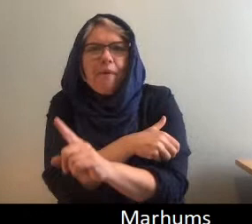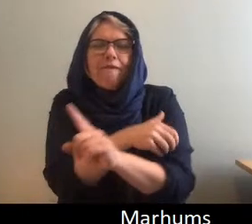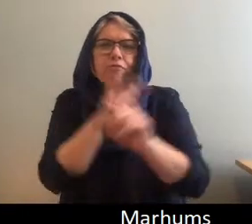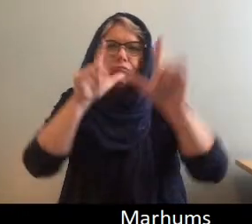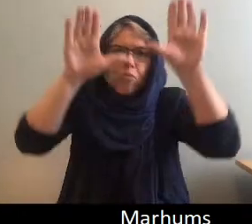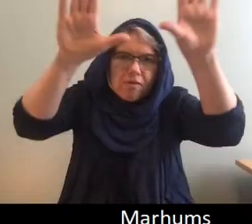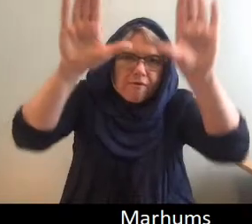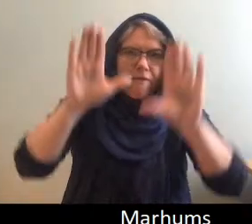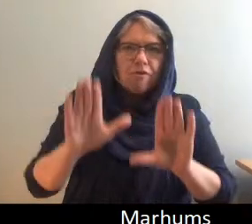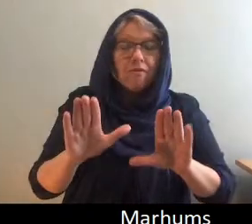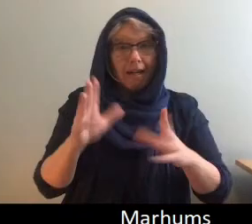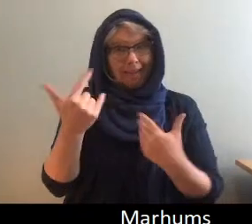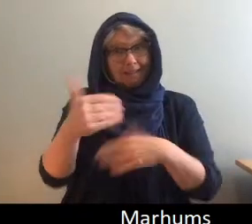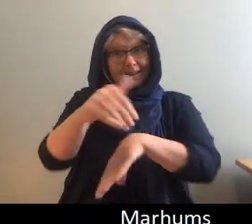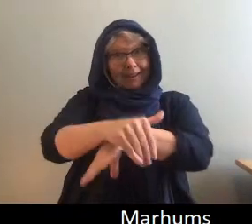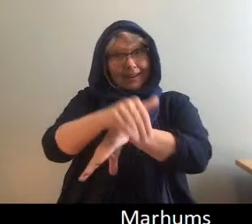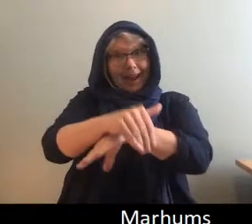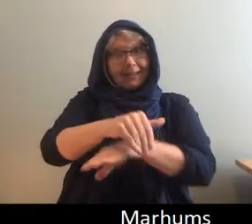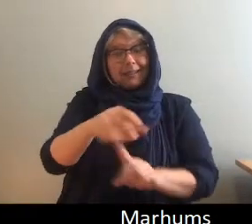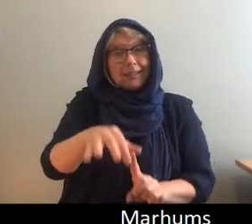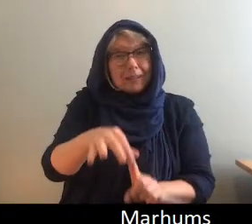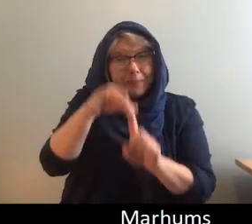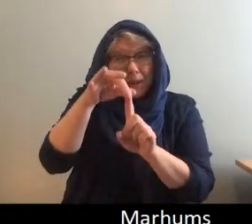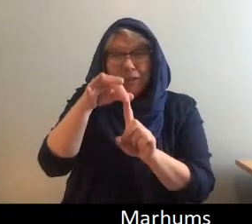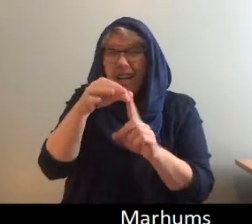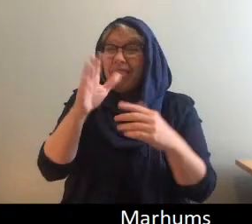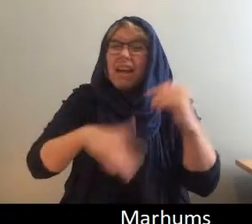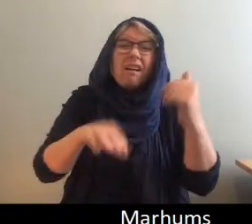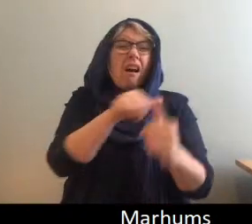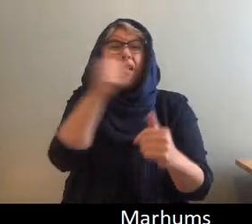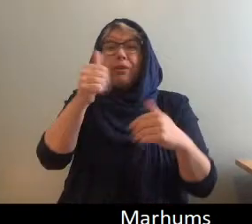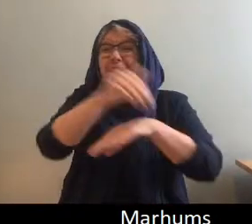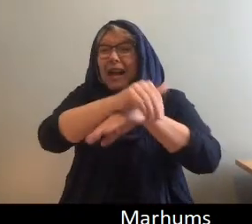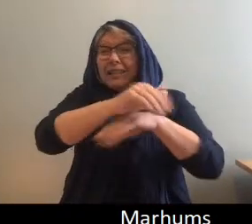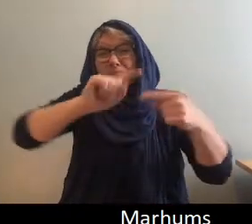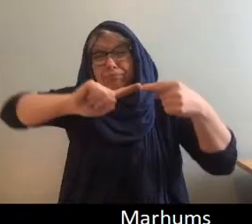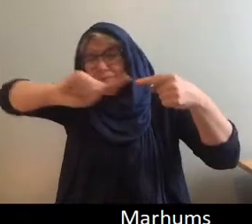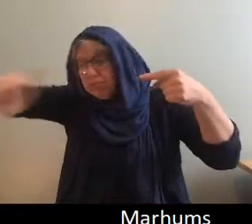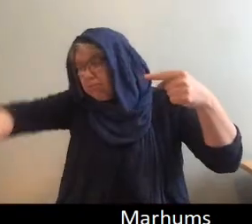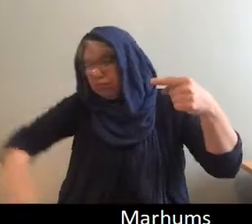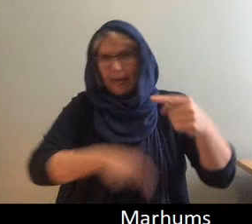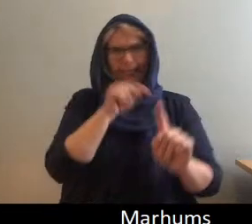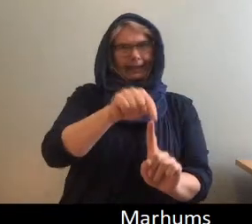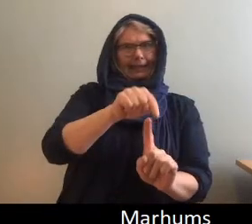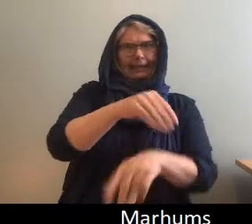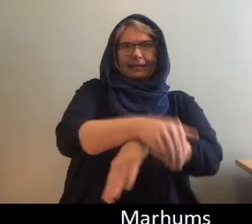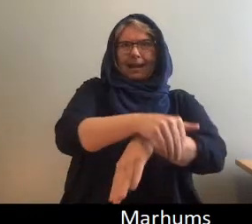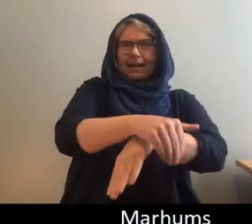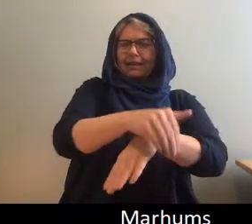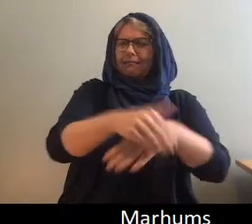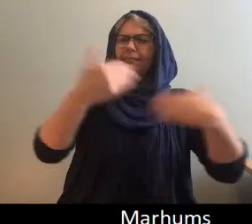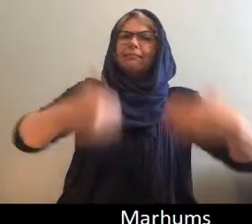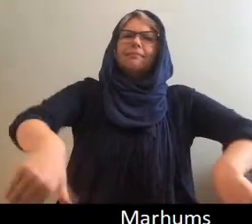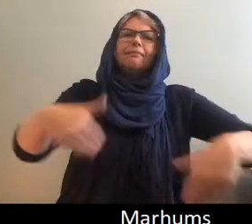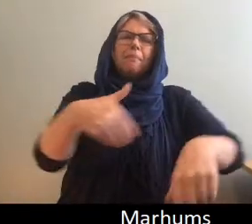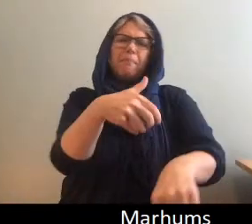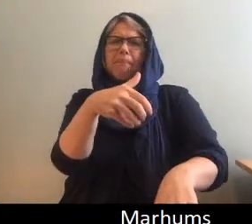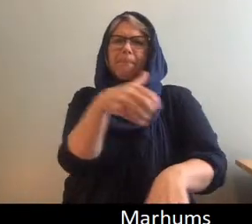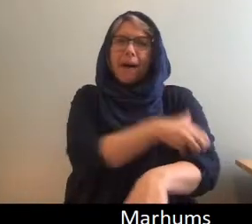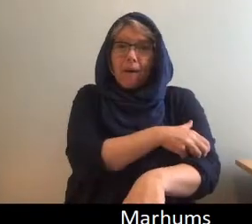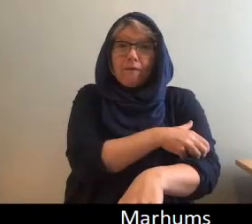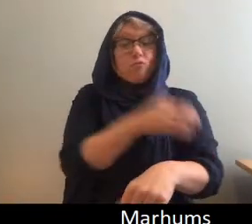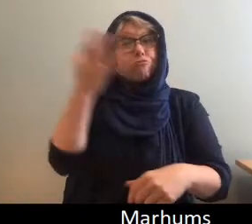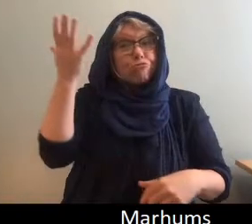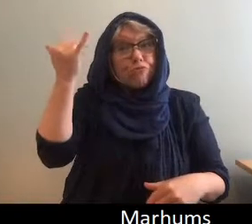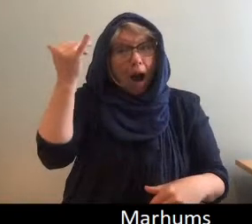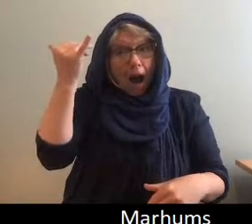would have crumbled into dust. The Holy Quran is the book of Allah, the essence of the message of Allah, the very word